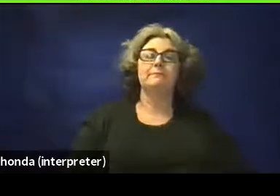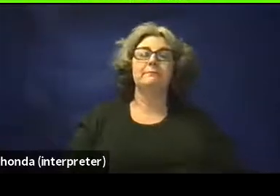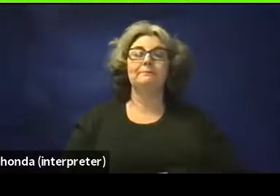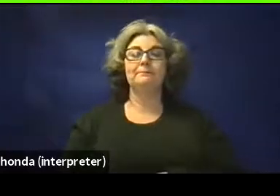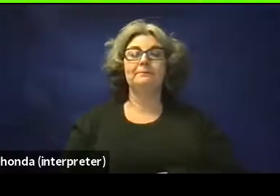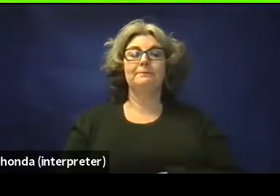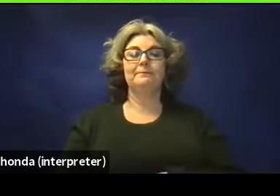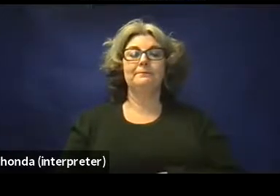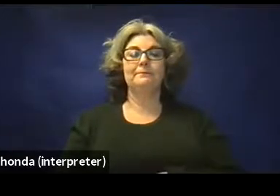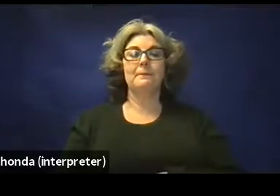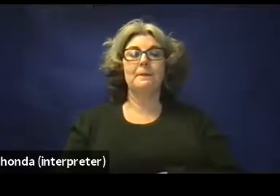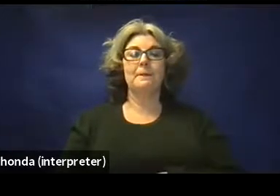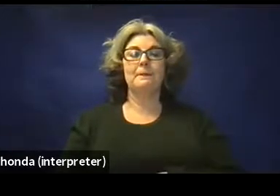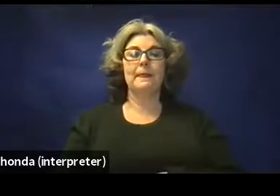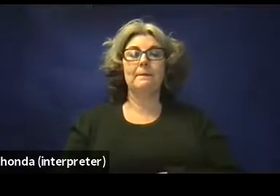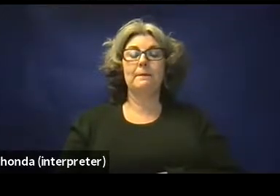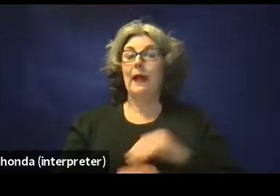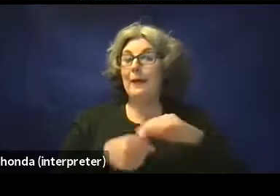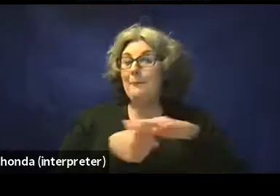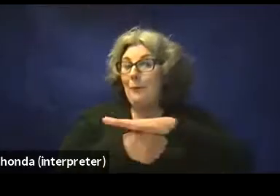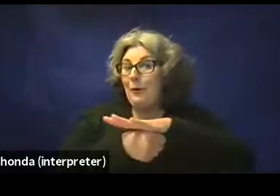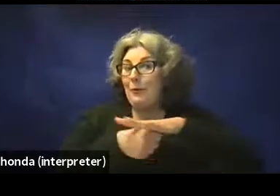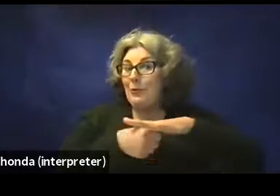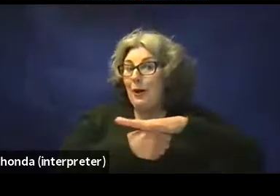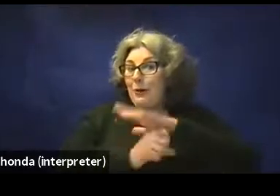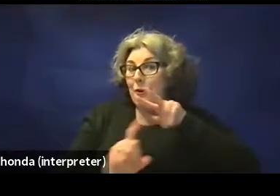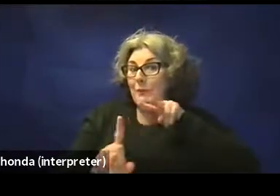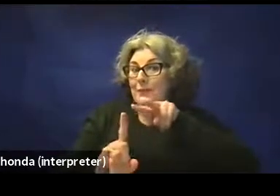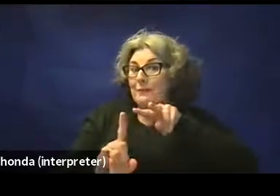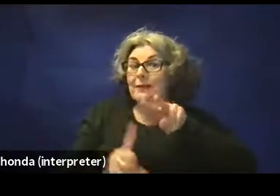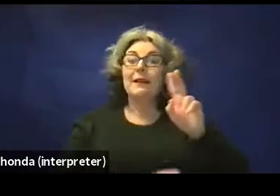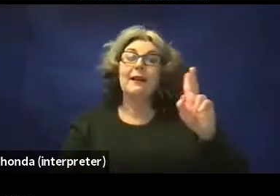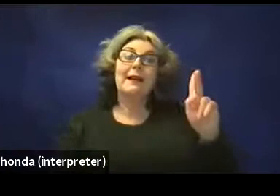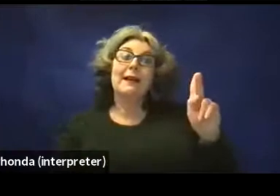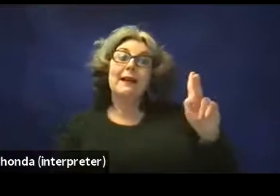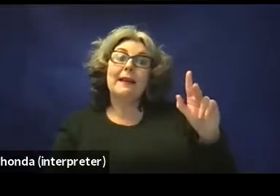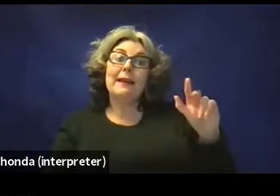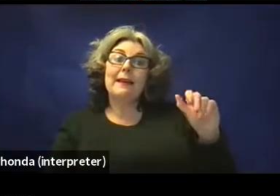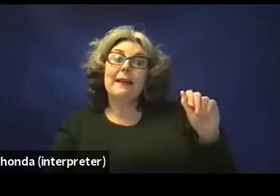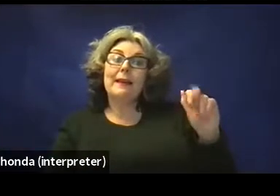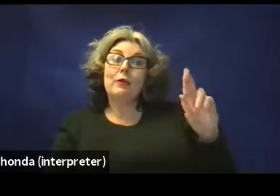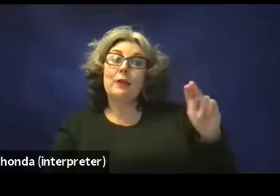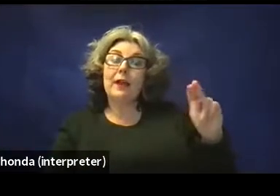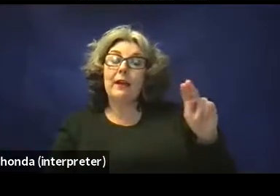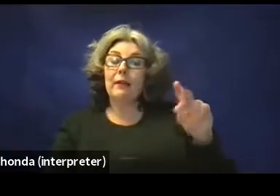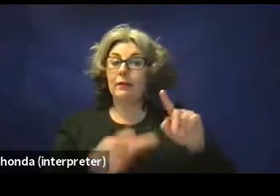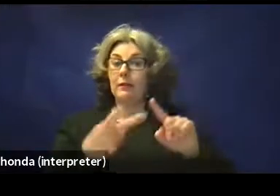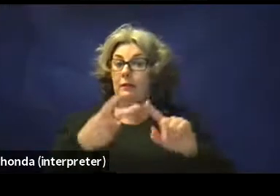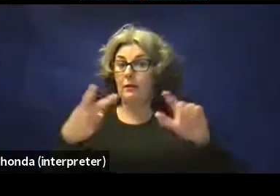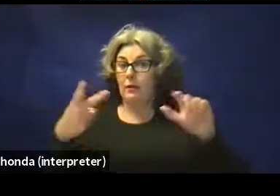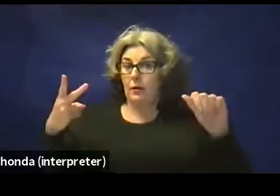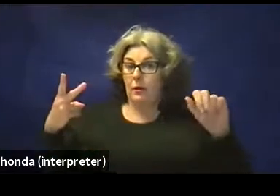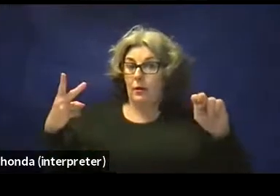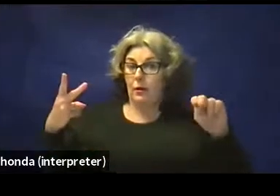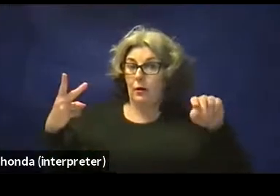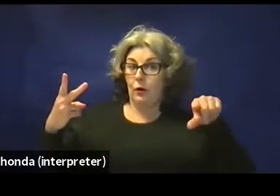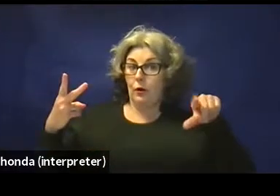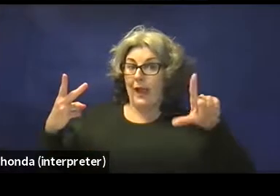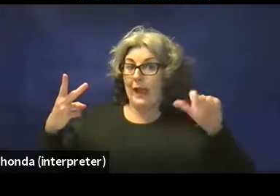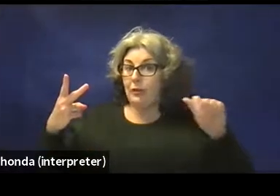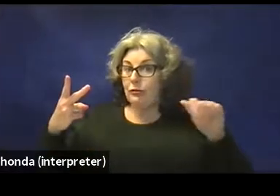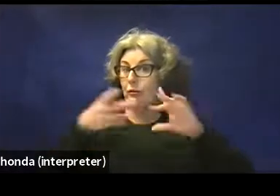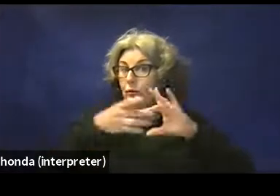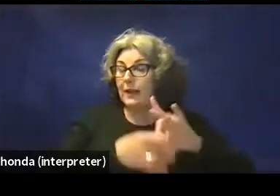Thank you. And how about a more local perspective? Does either Karen or Angela want to talk about issues related to sex ed